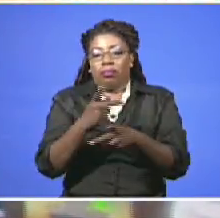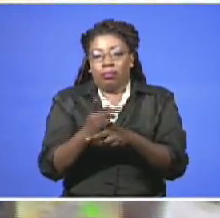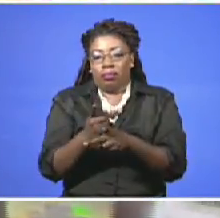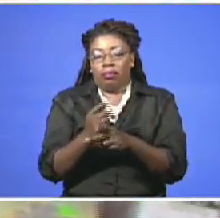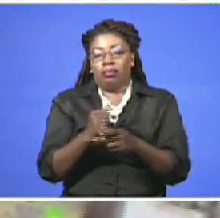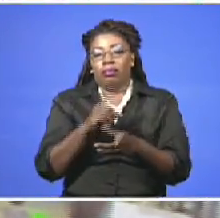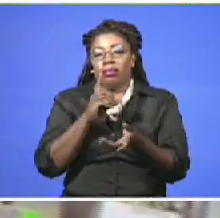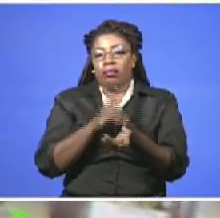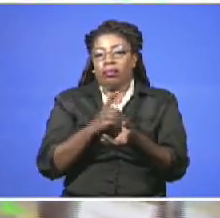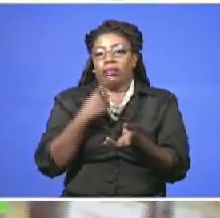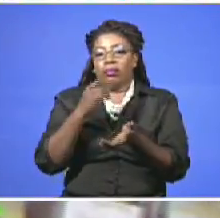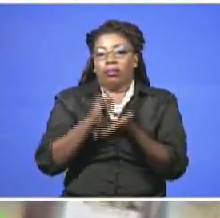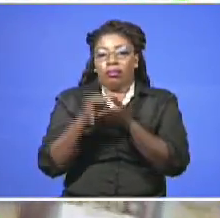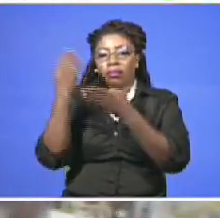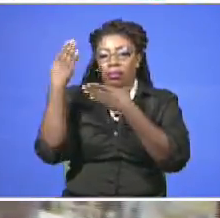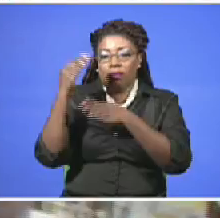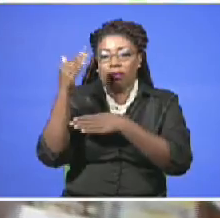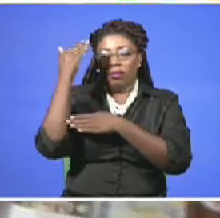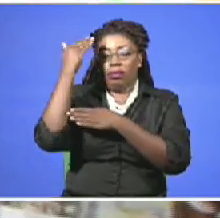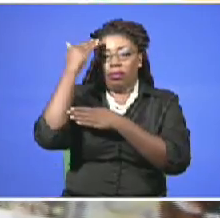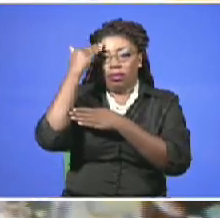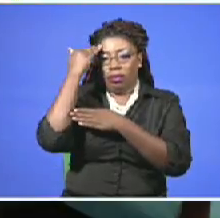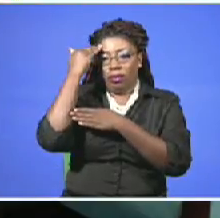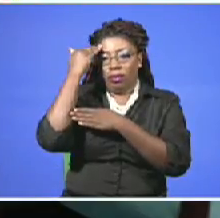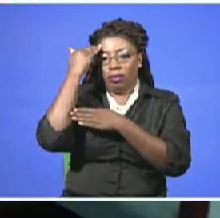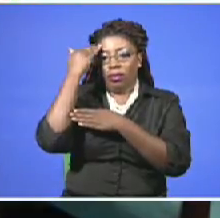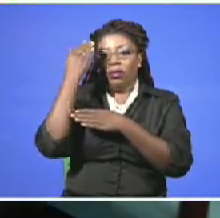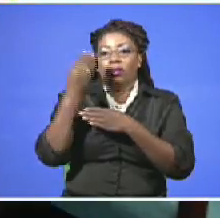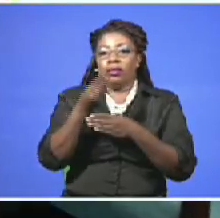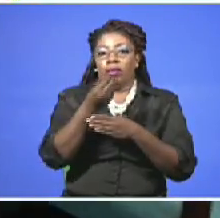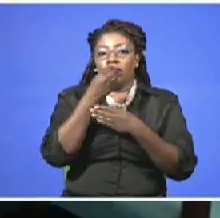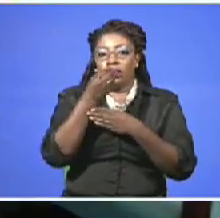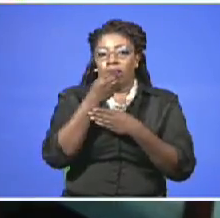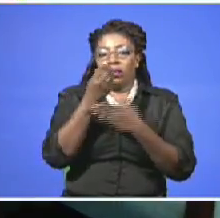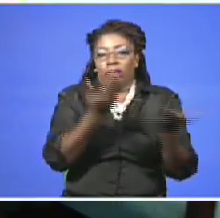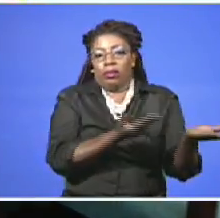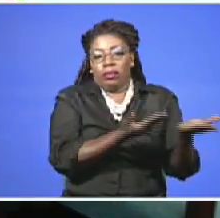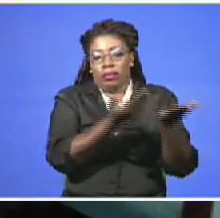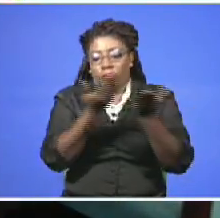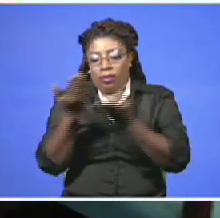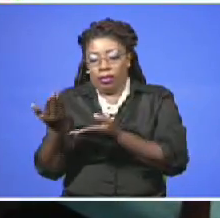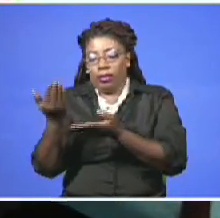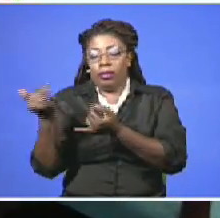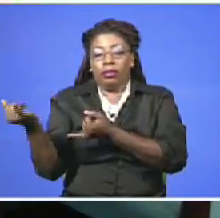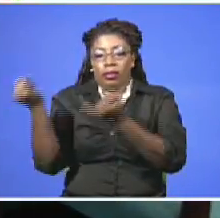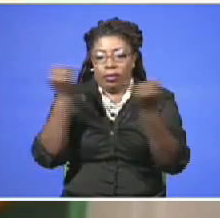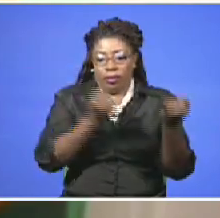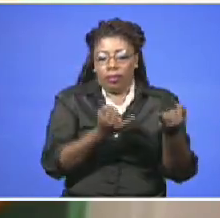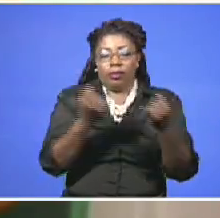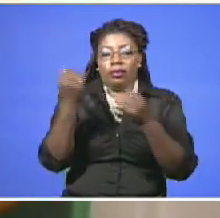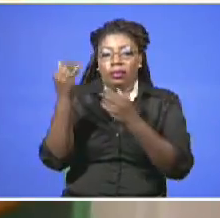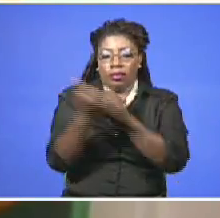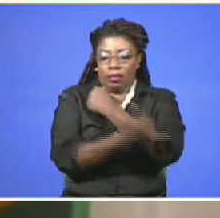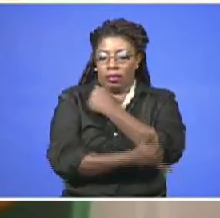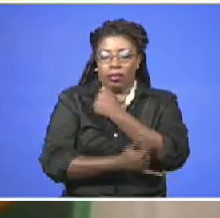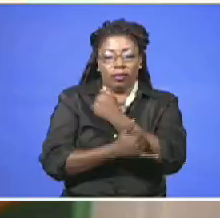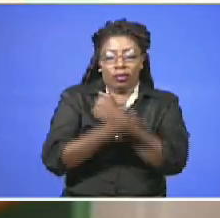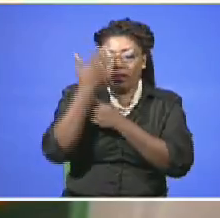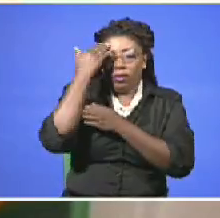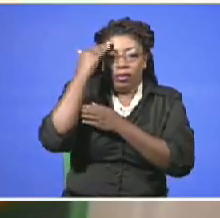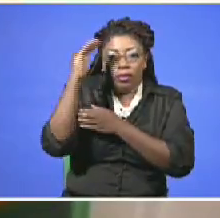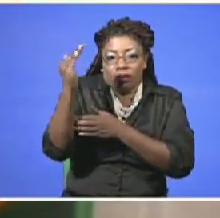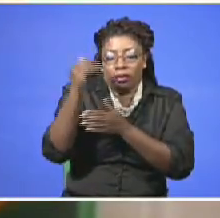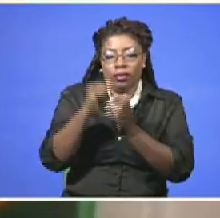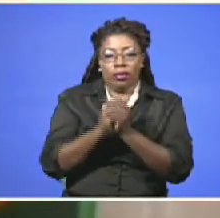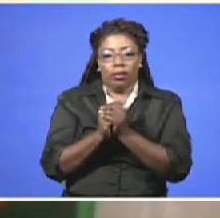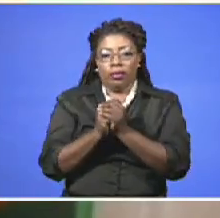says Bahamians must be aware of the foods being imported into this country that they simply have no knowledge of. Things are in the food store now that